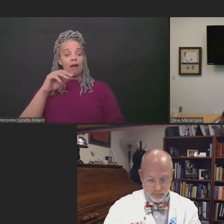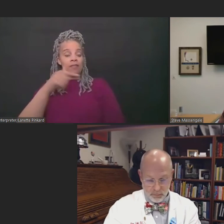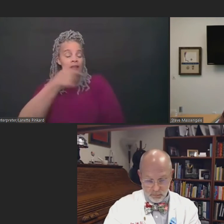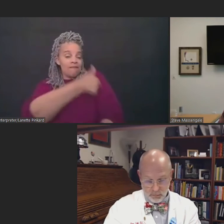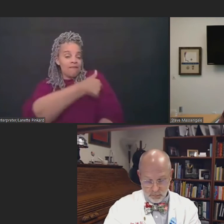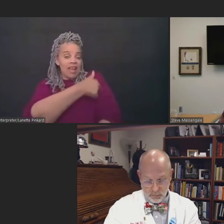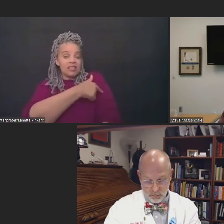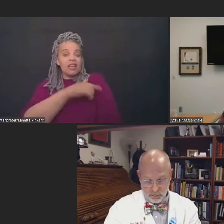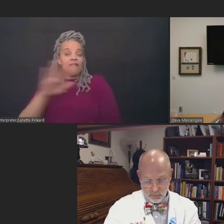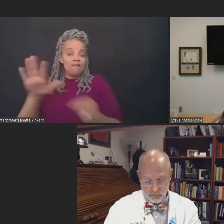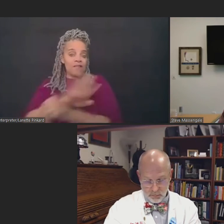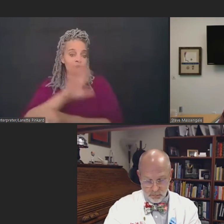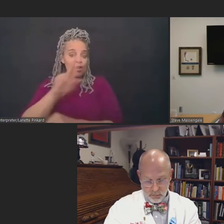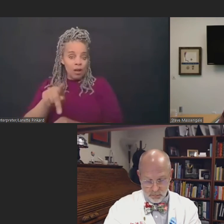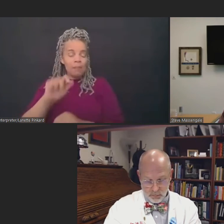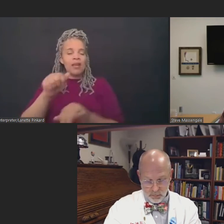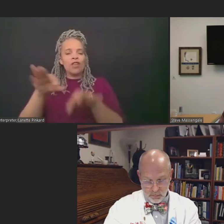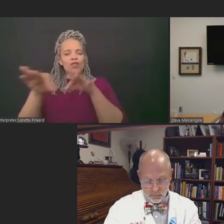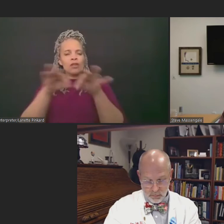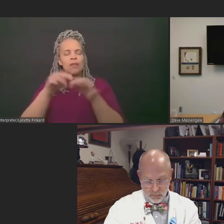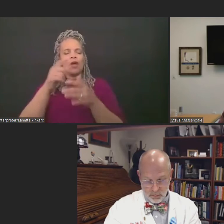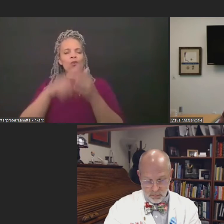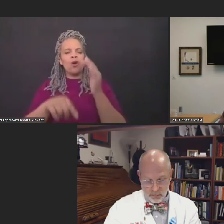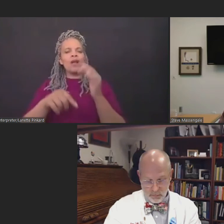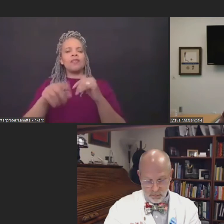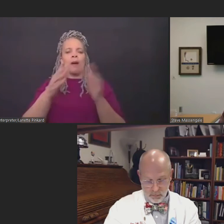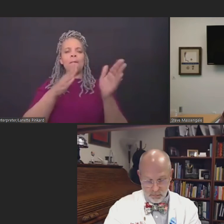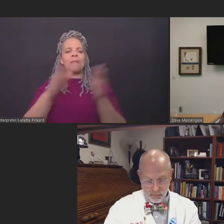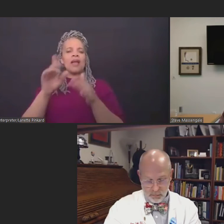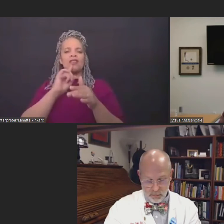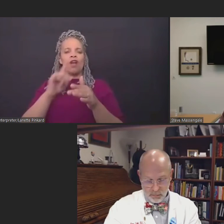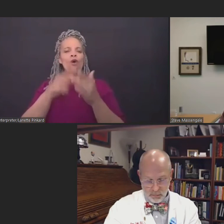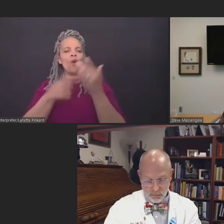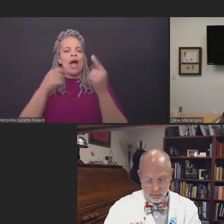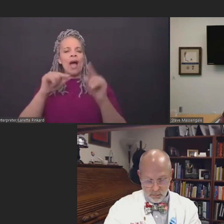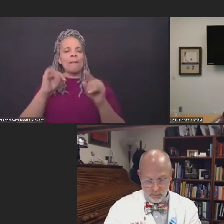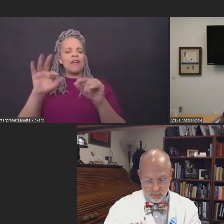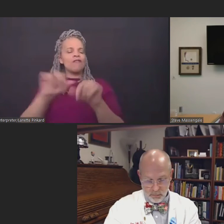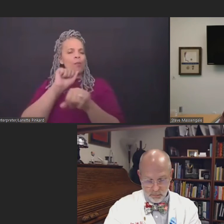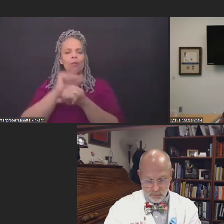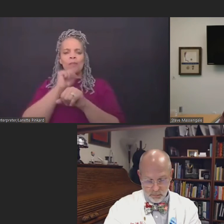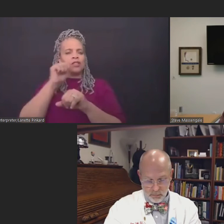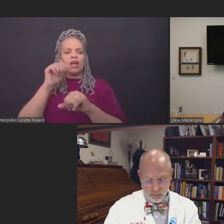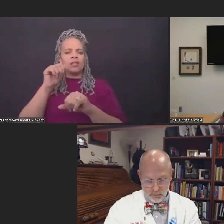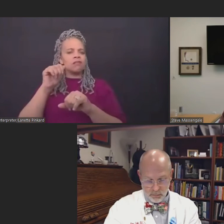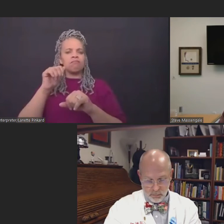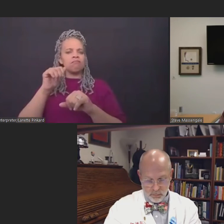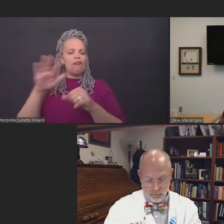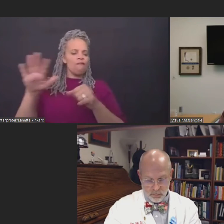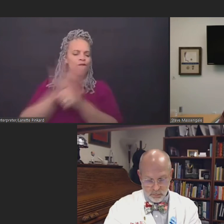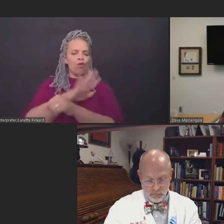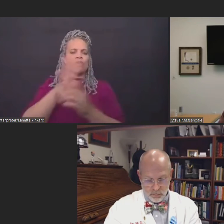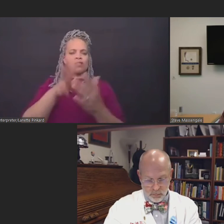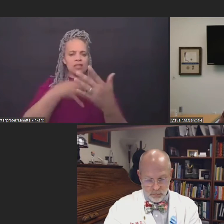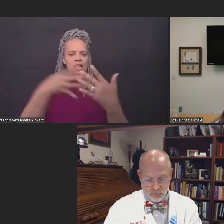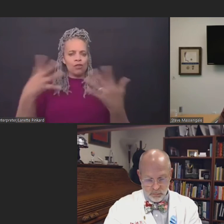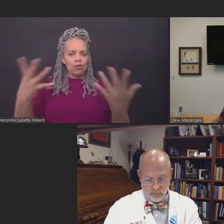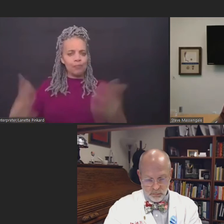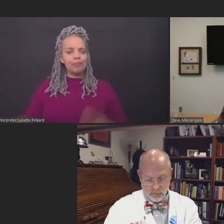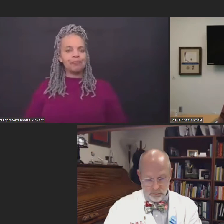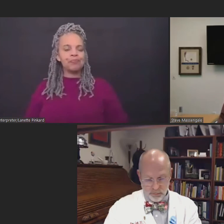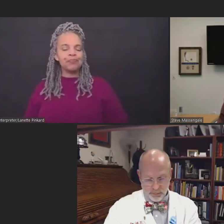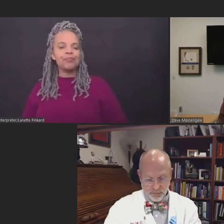of discuss what the plans are for what happens maybe if appointments don't fill up? Yes,